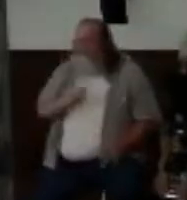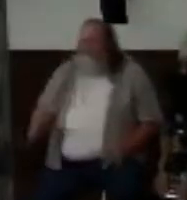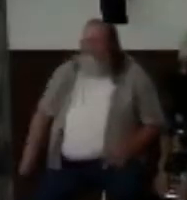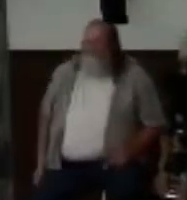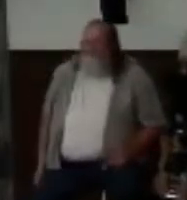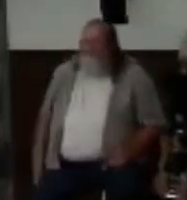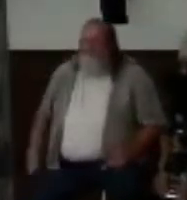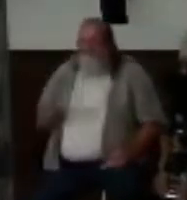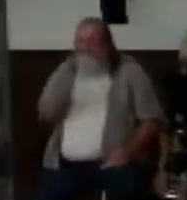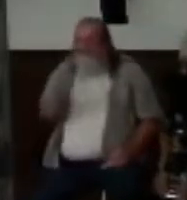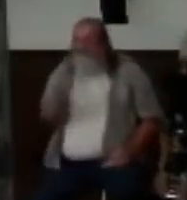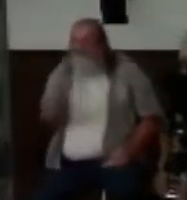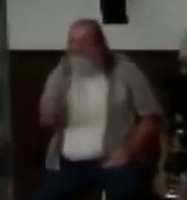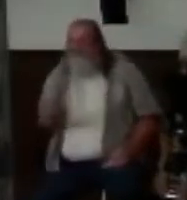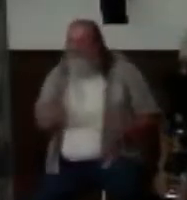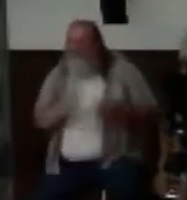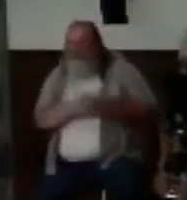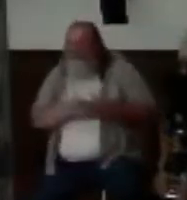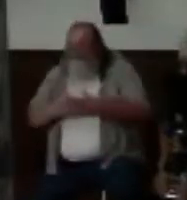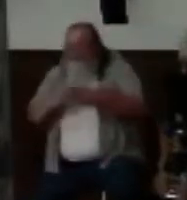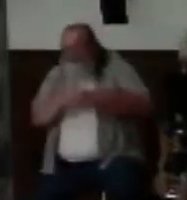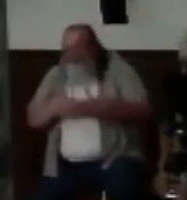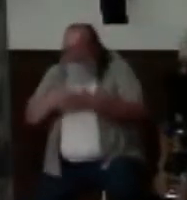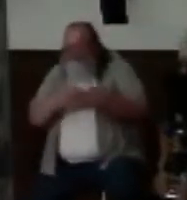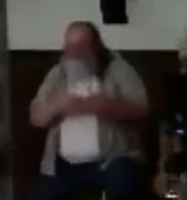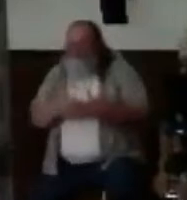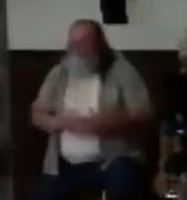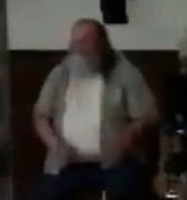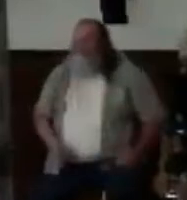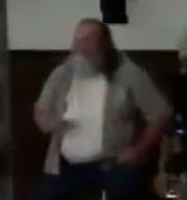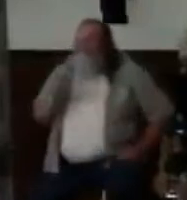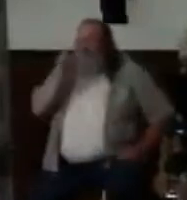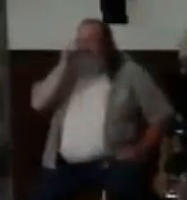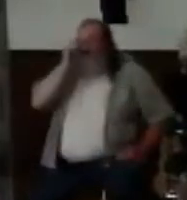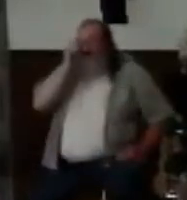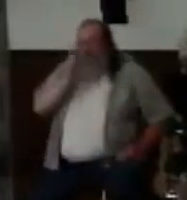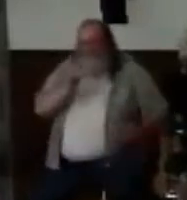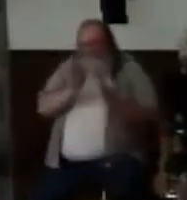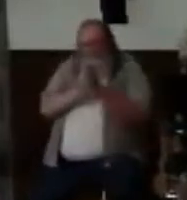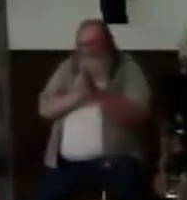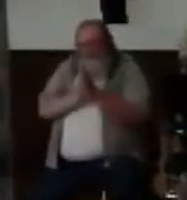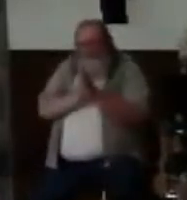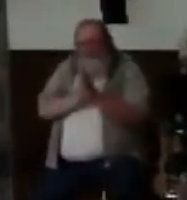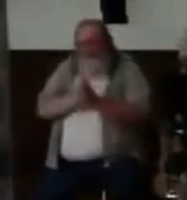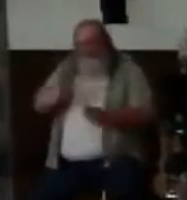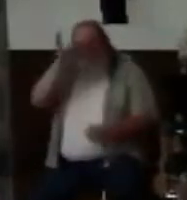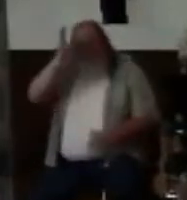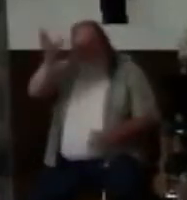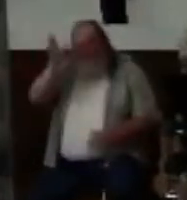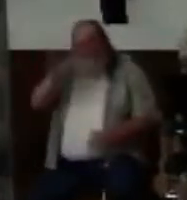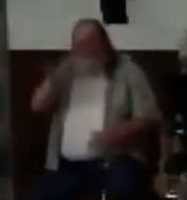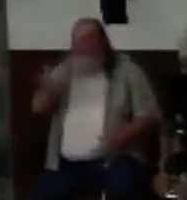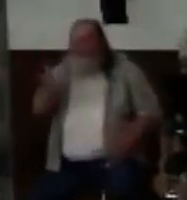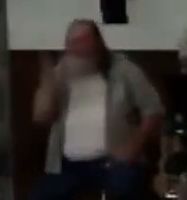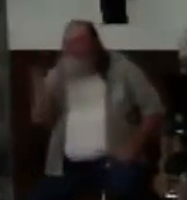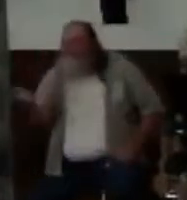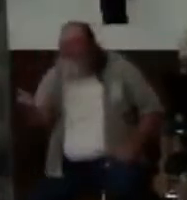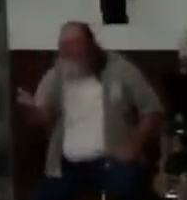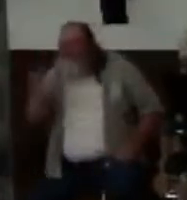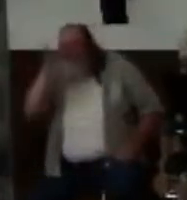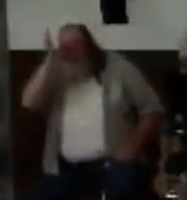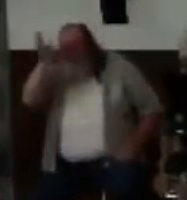where we know how to pray to God the Father instead of to a man in a box called Father.